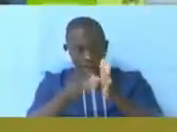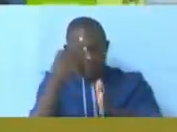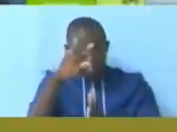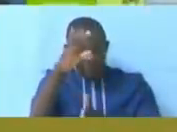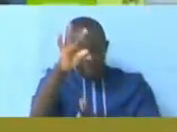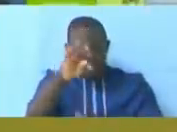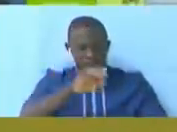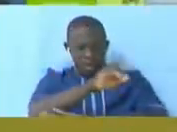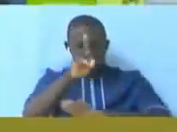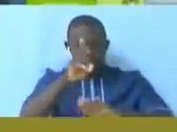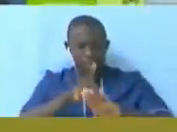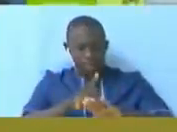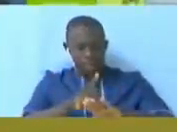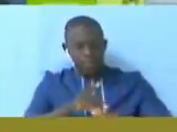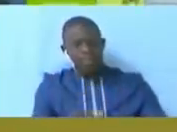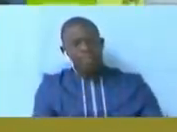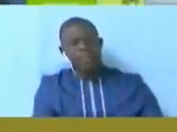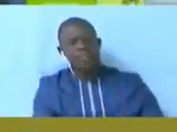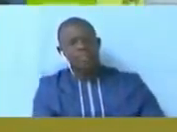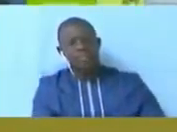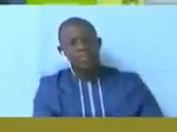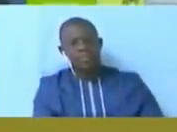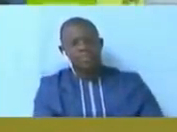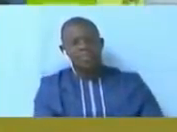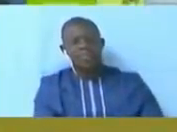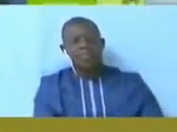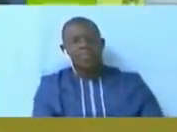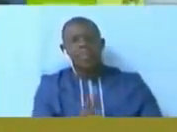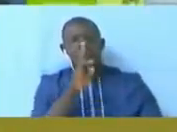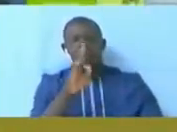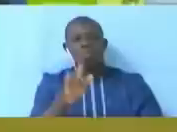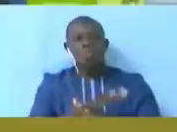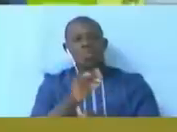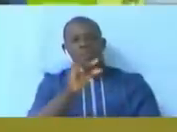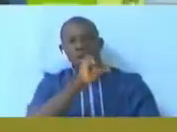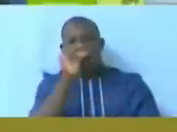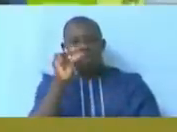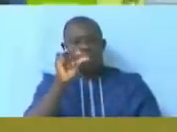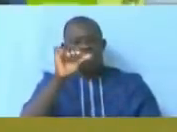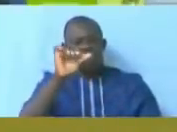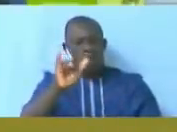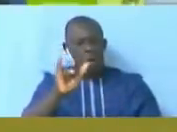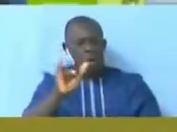who was at the time Yankuba